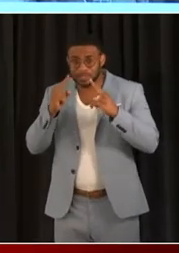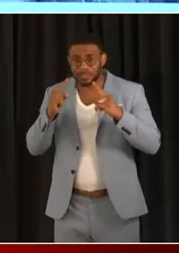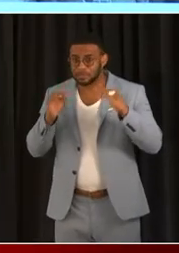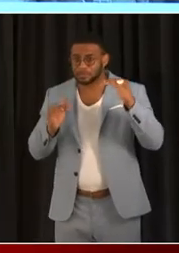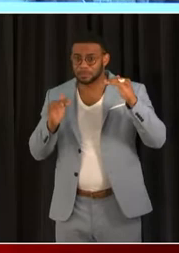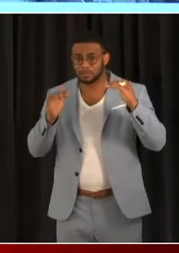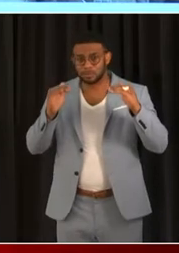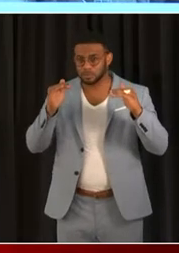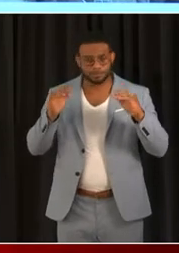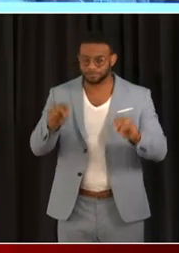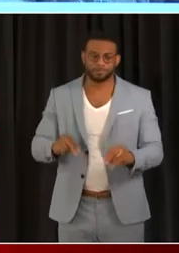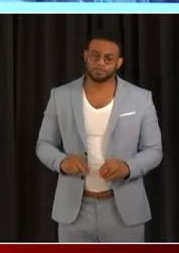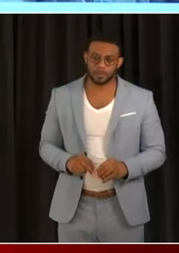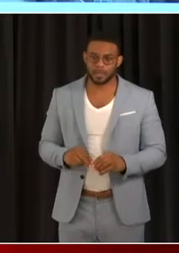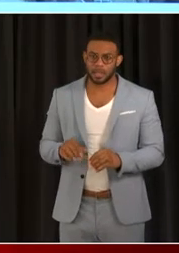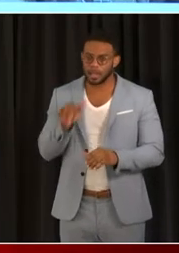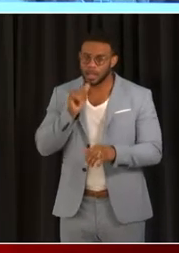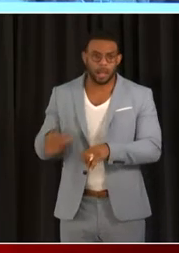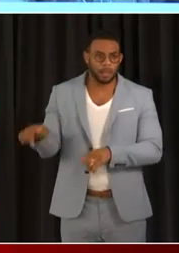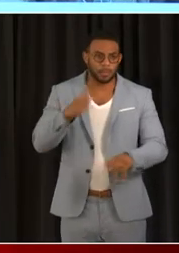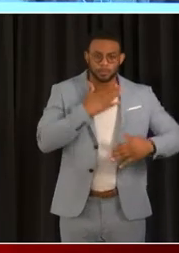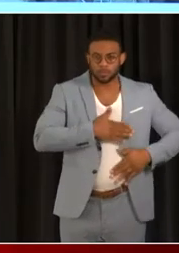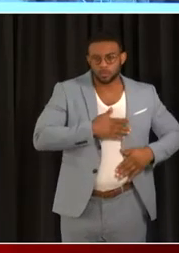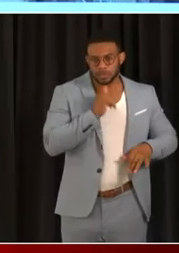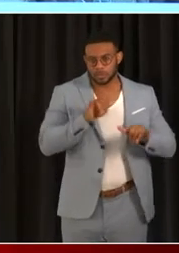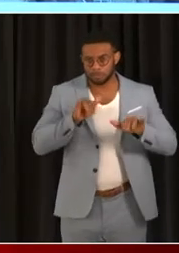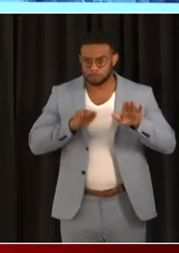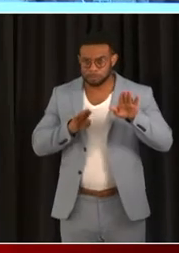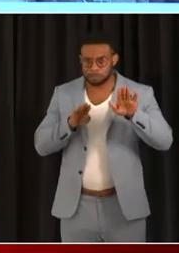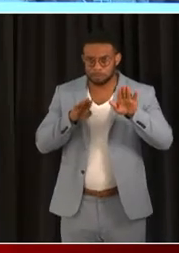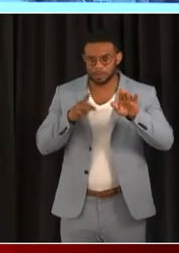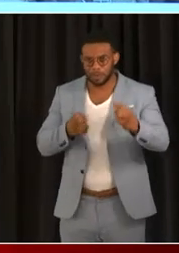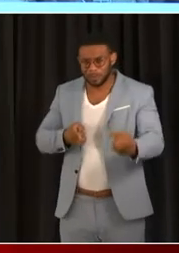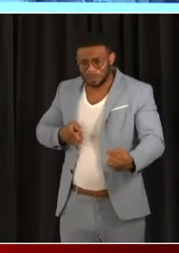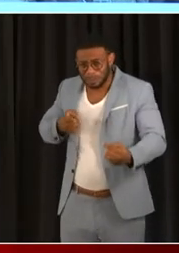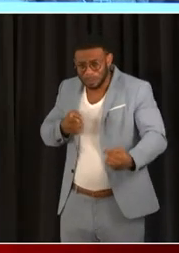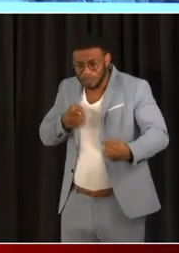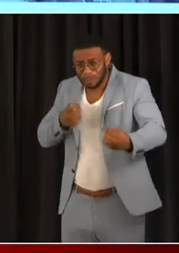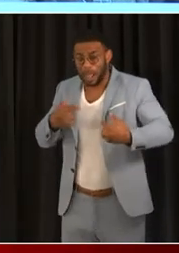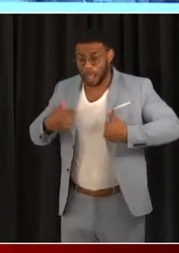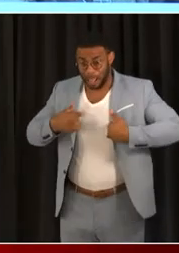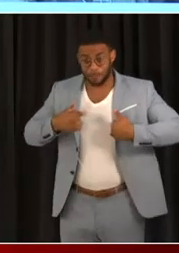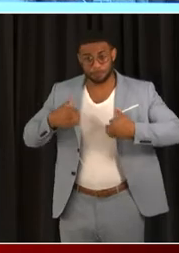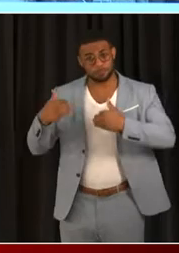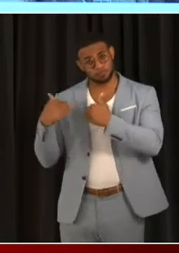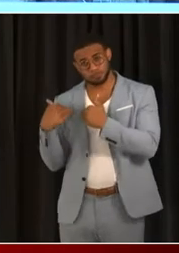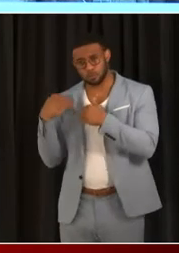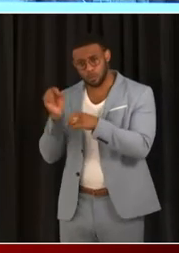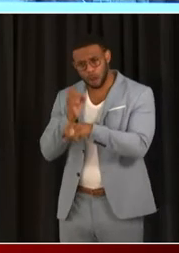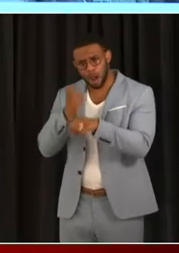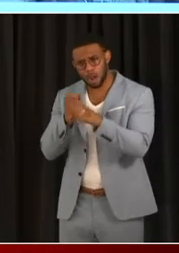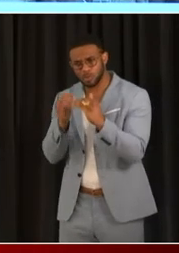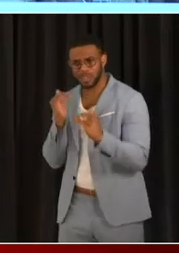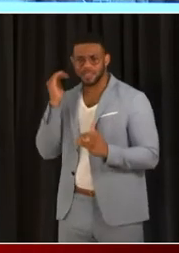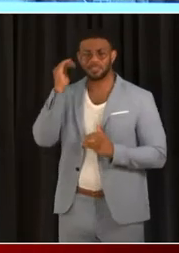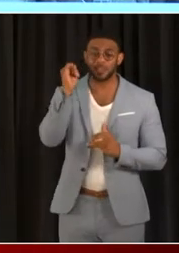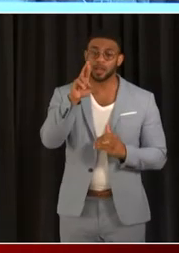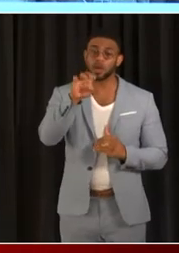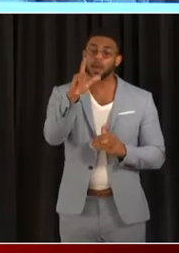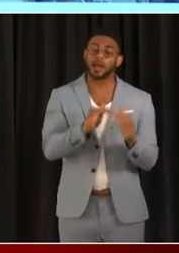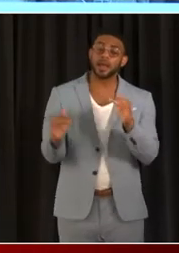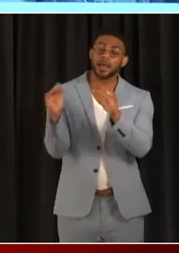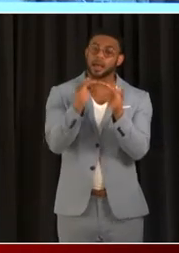economic and wealth-building opportunities that others enjoyed. And I've been really working hard to advance racial equity legislation and will continue to